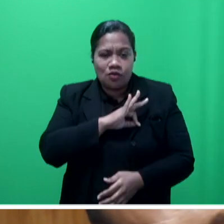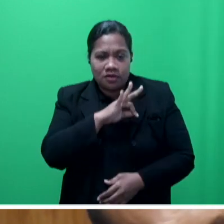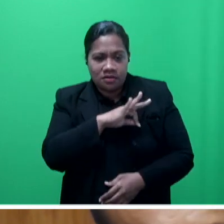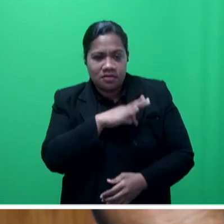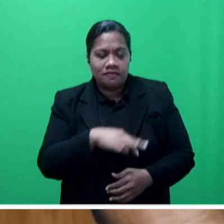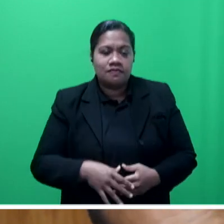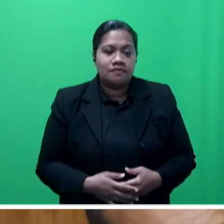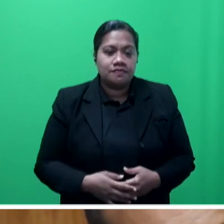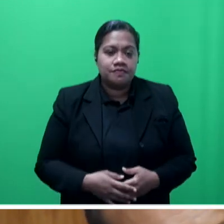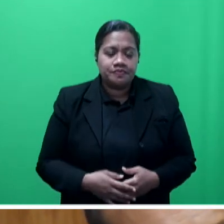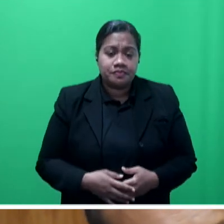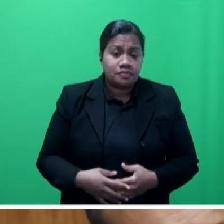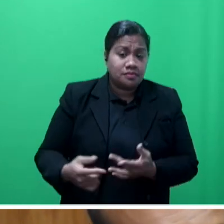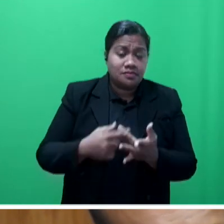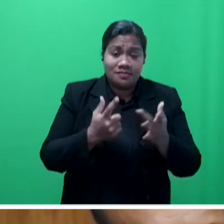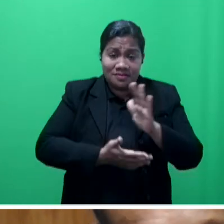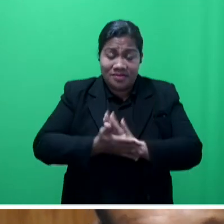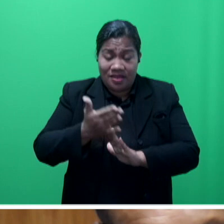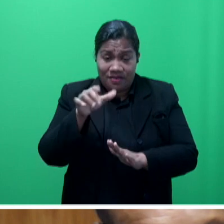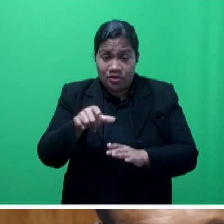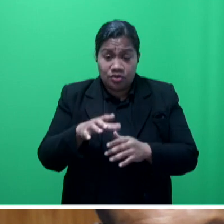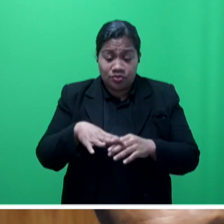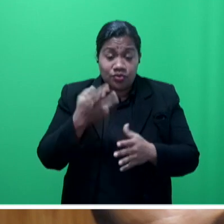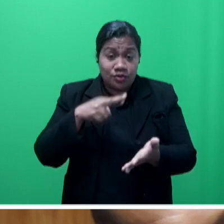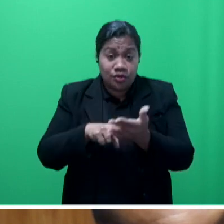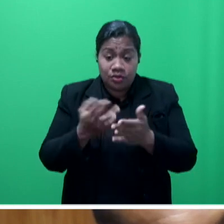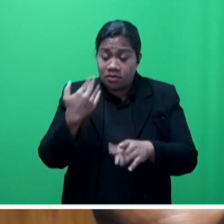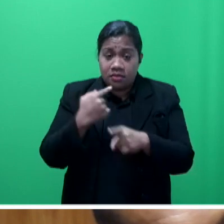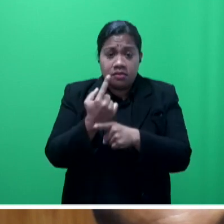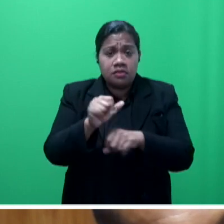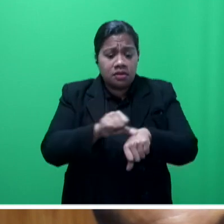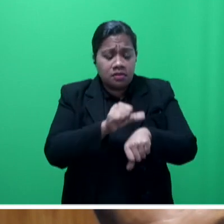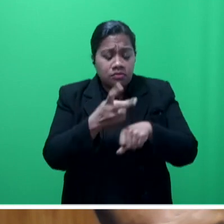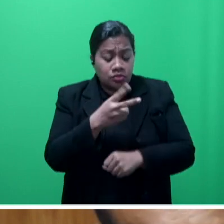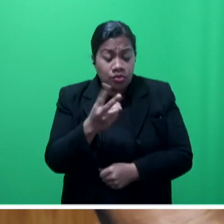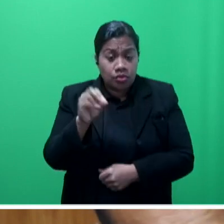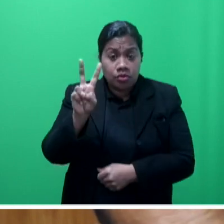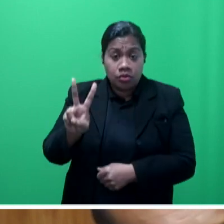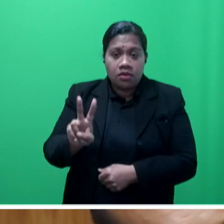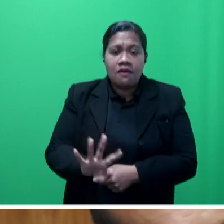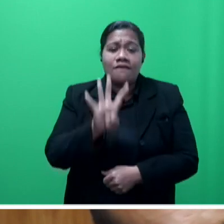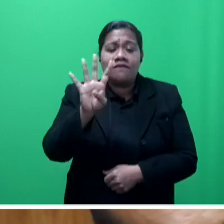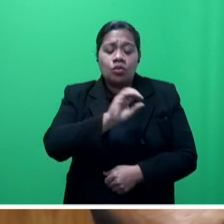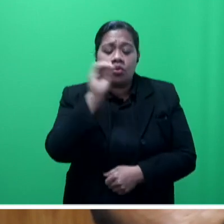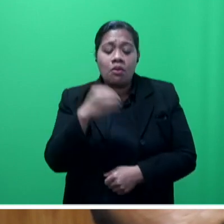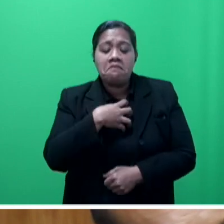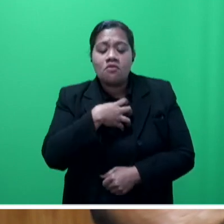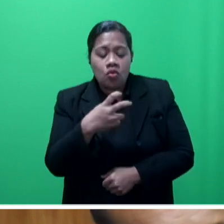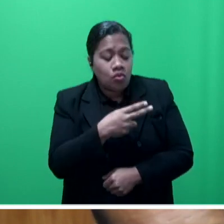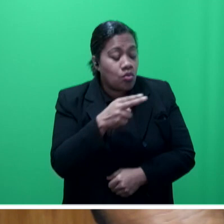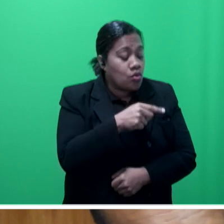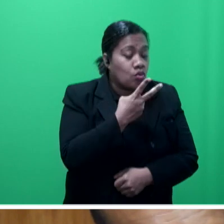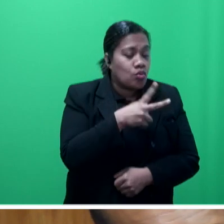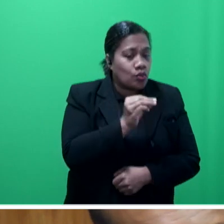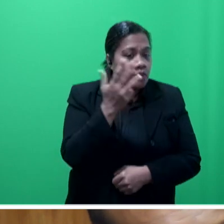average occupancy recorded in the last week of April 2022 was 4% more than the 2019 levels.